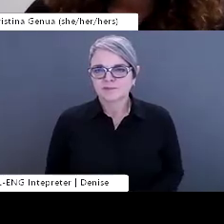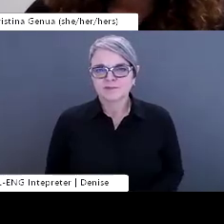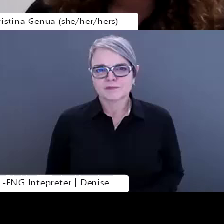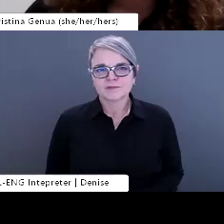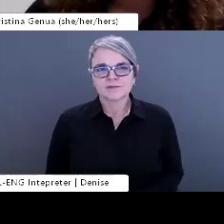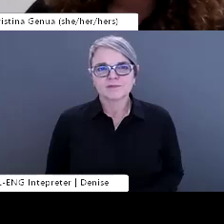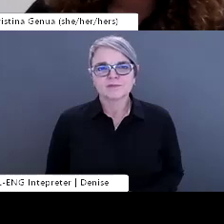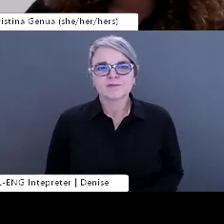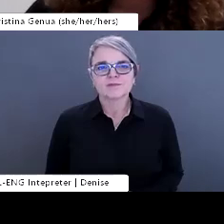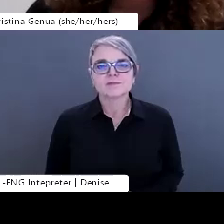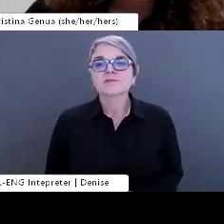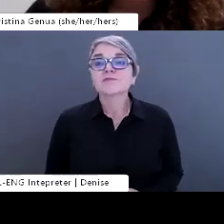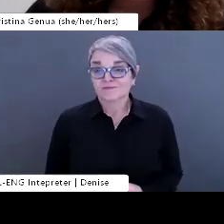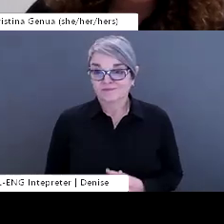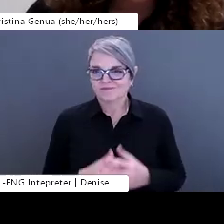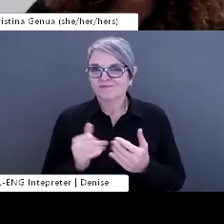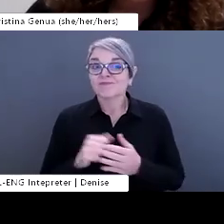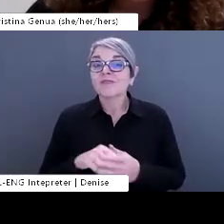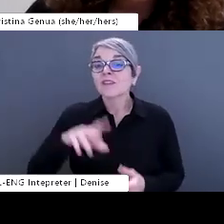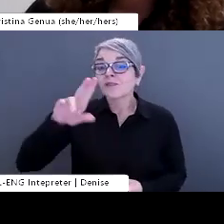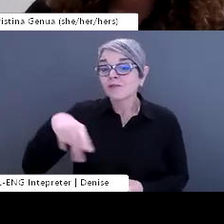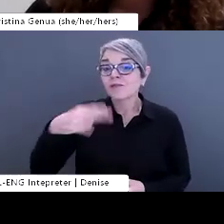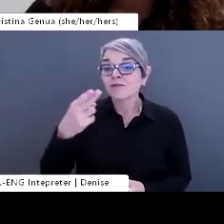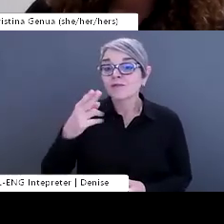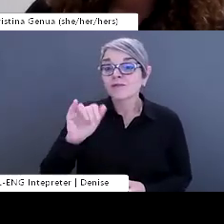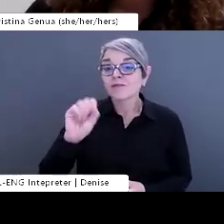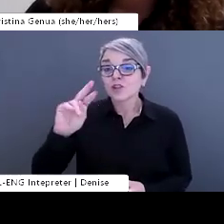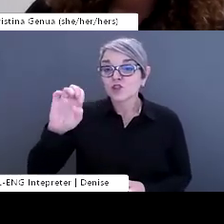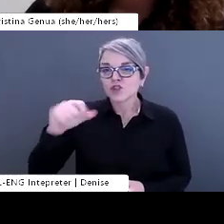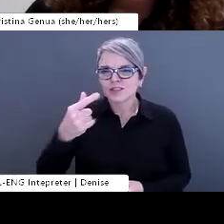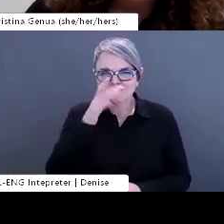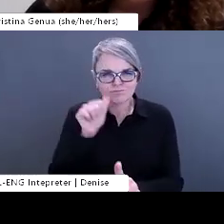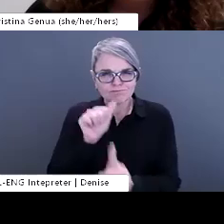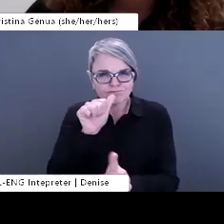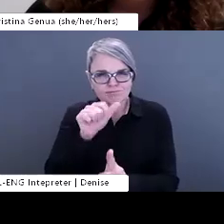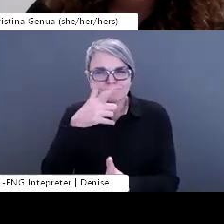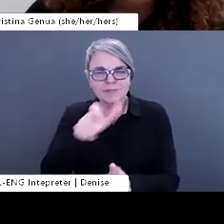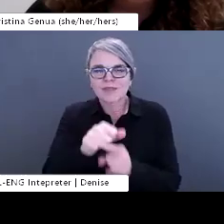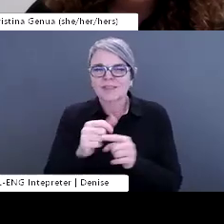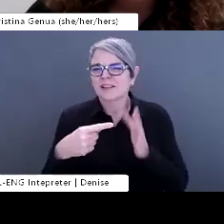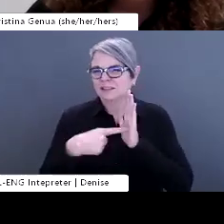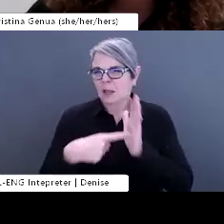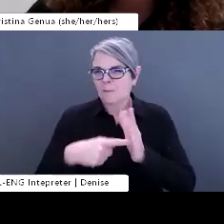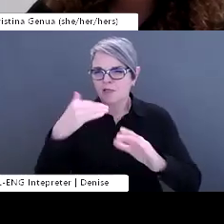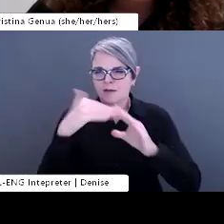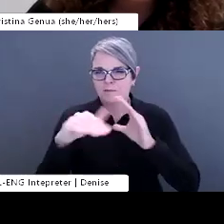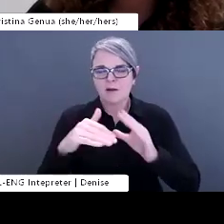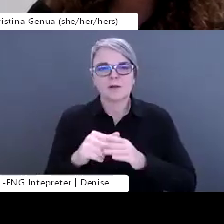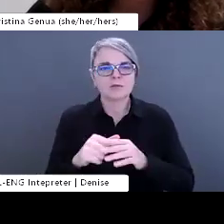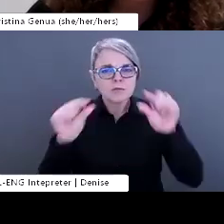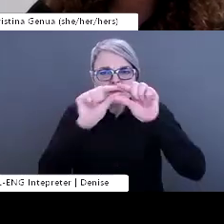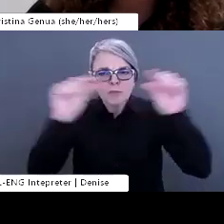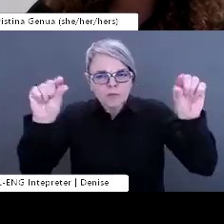So here's an example of a phishing email. So it says it's coming from the local bank